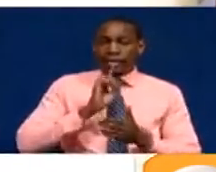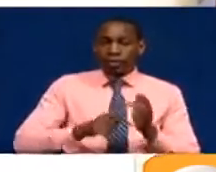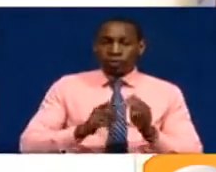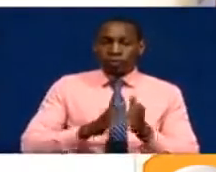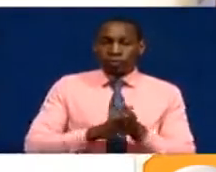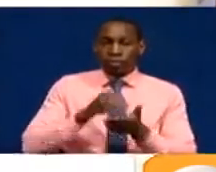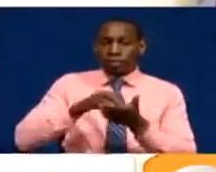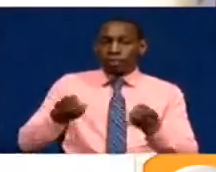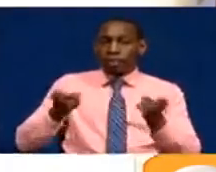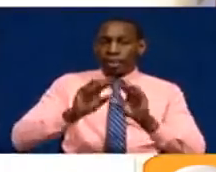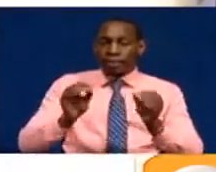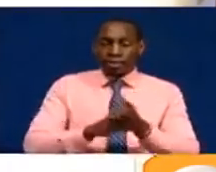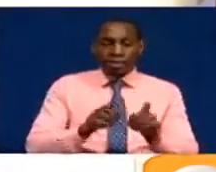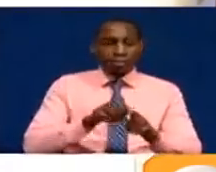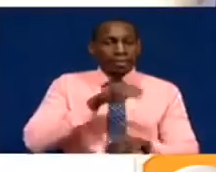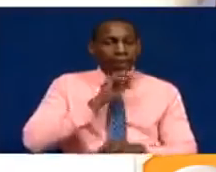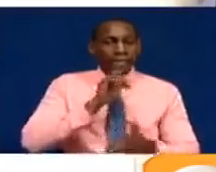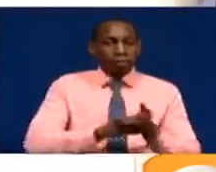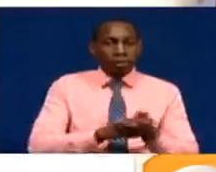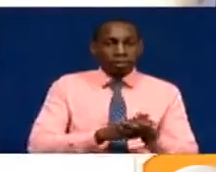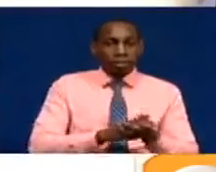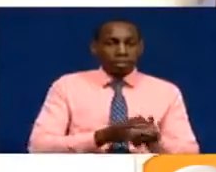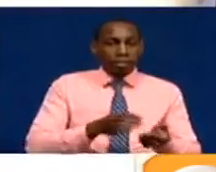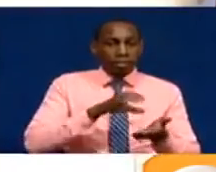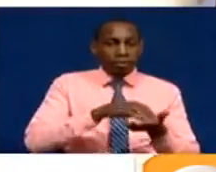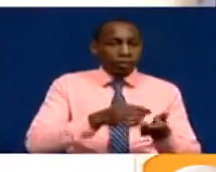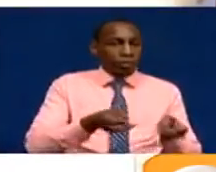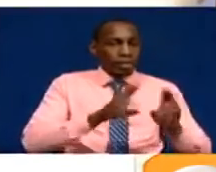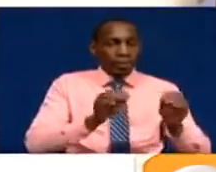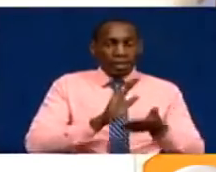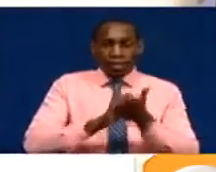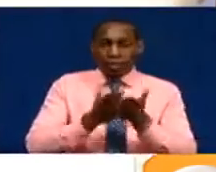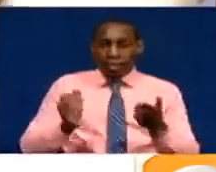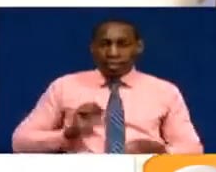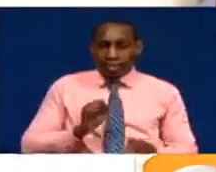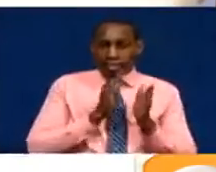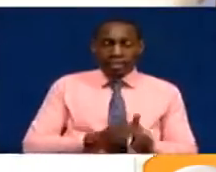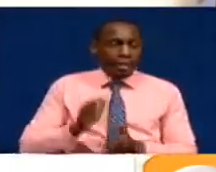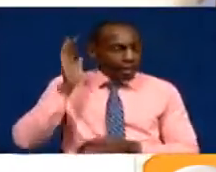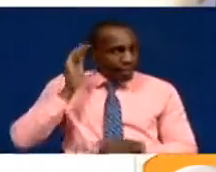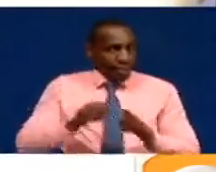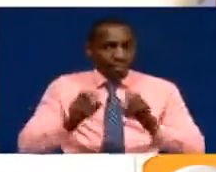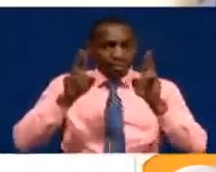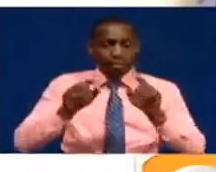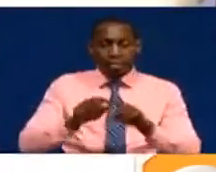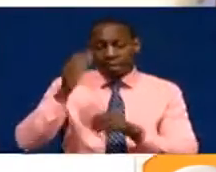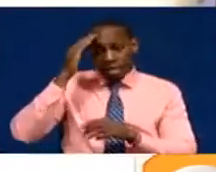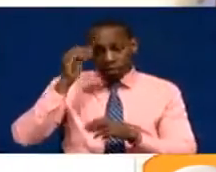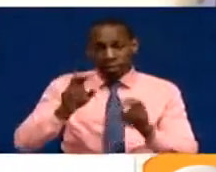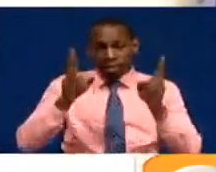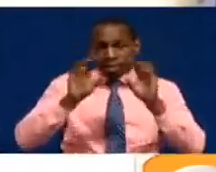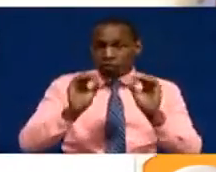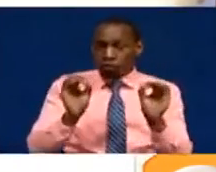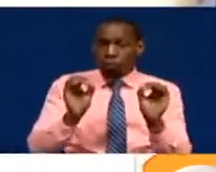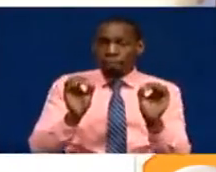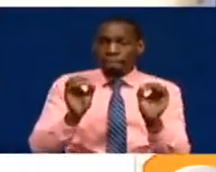happened, Raila Odinga said no such thing happened, no legislator is heard of it or was aware of it,